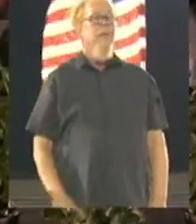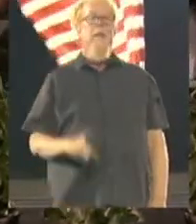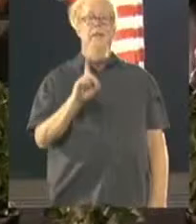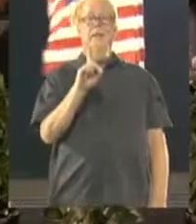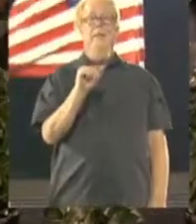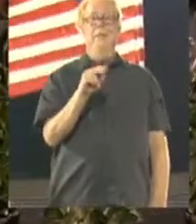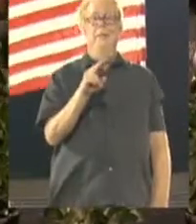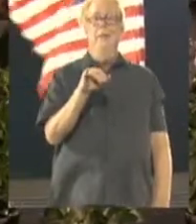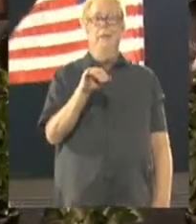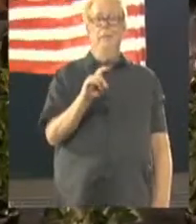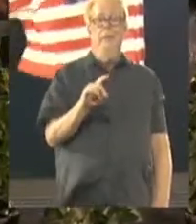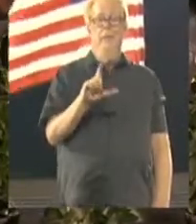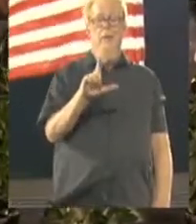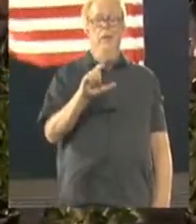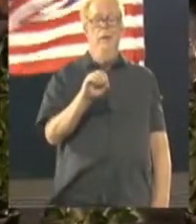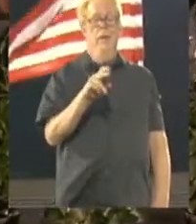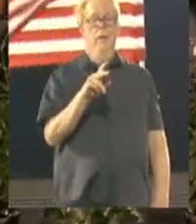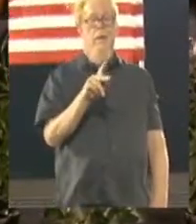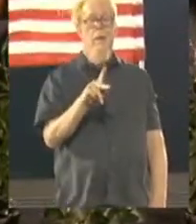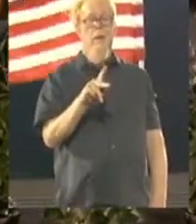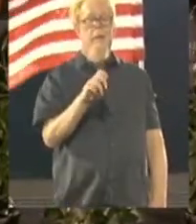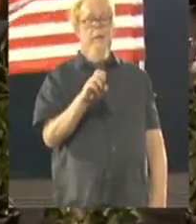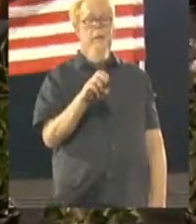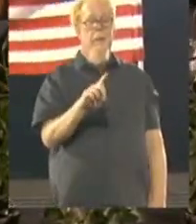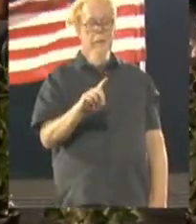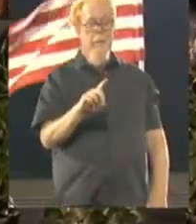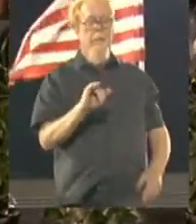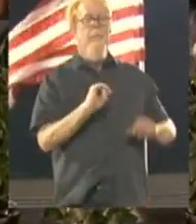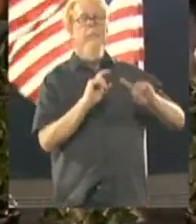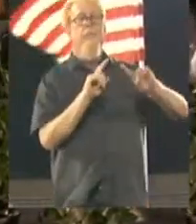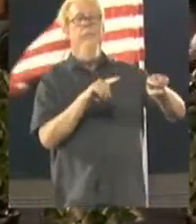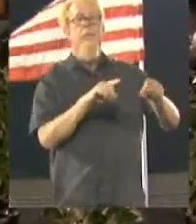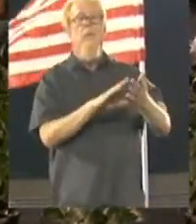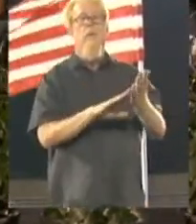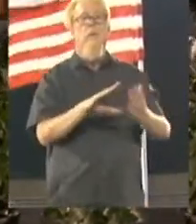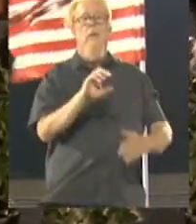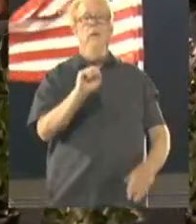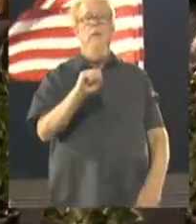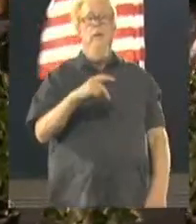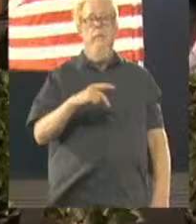David Lake will be attending St. Philip's College.